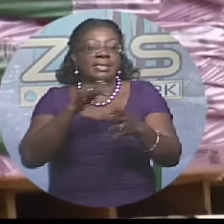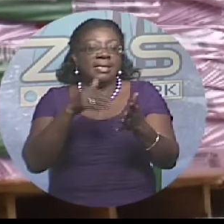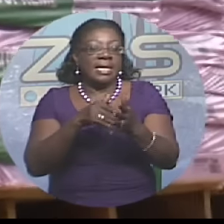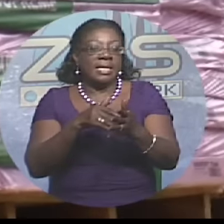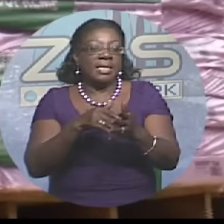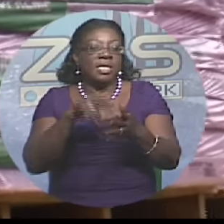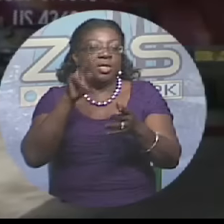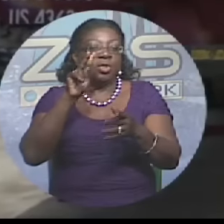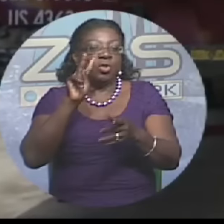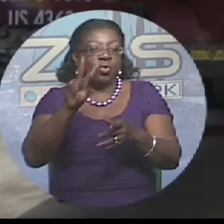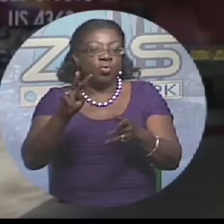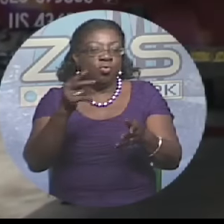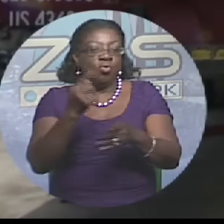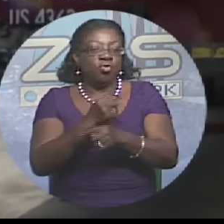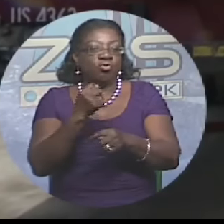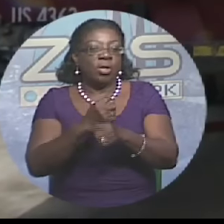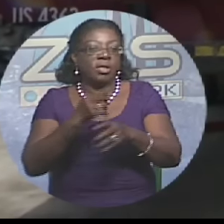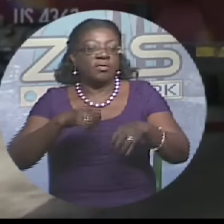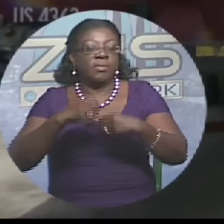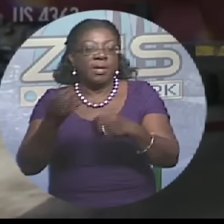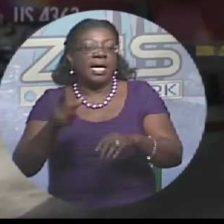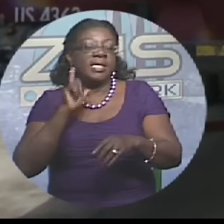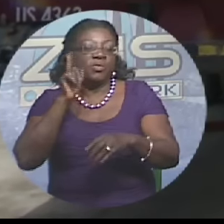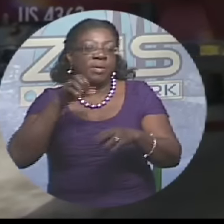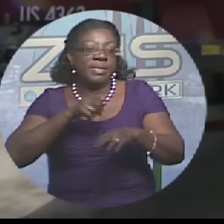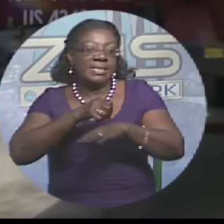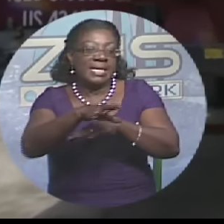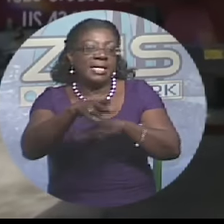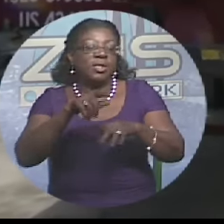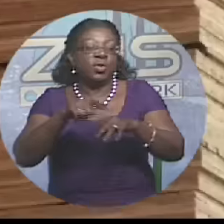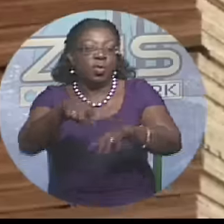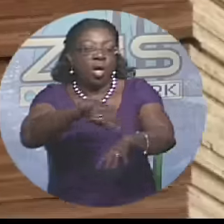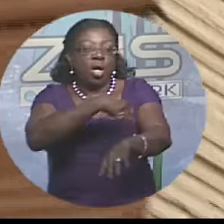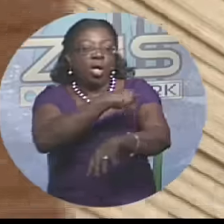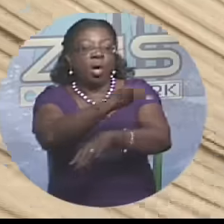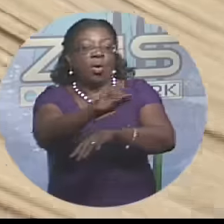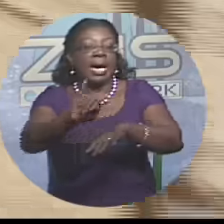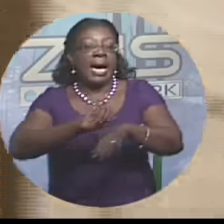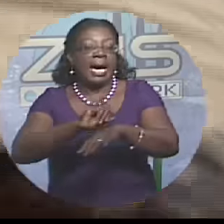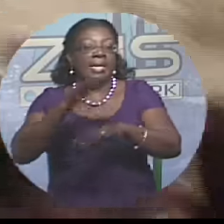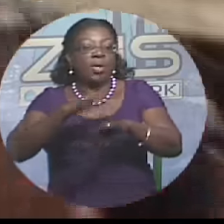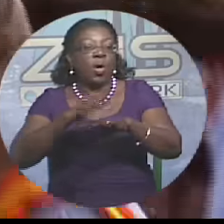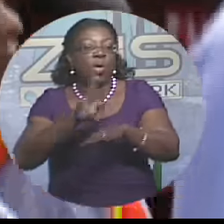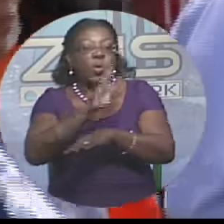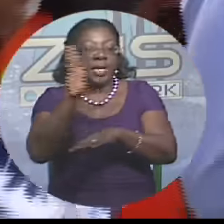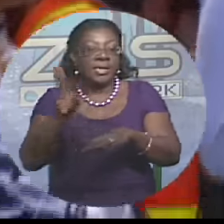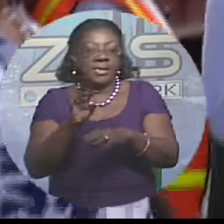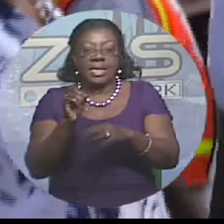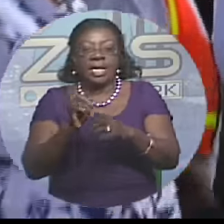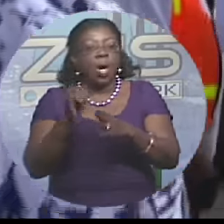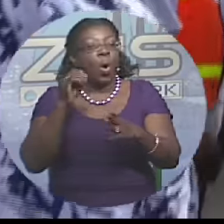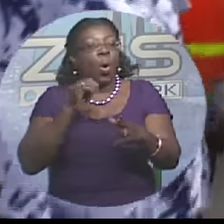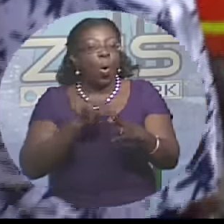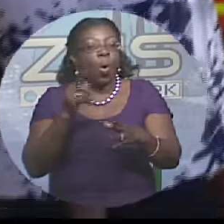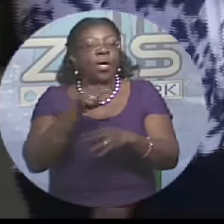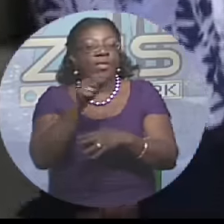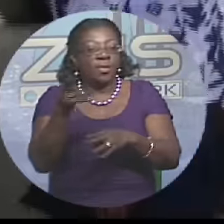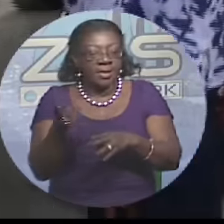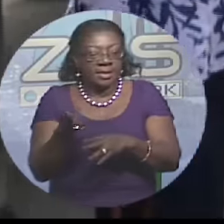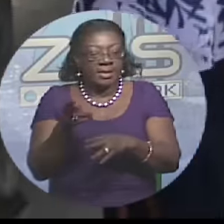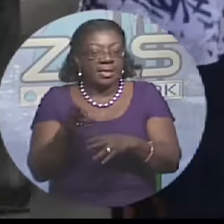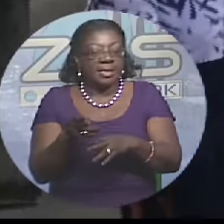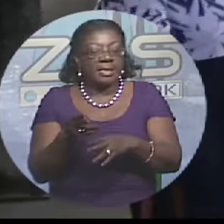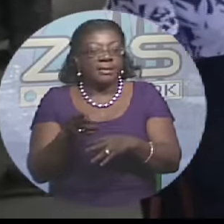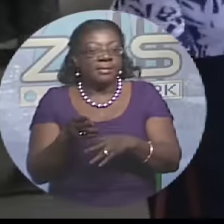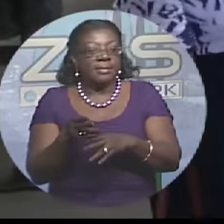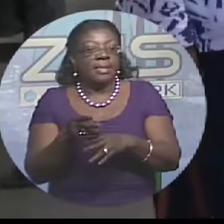the agency are set to be shipped to Long Island on Wednesday or Thursday at the latest. Another $170,000 in supplies will